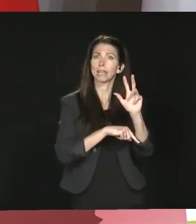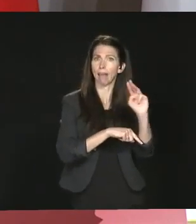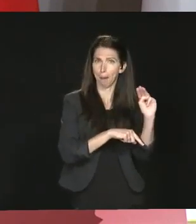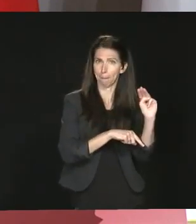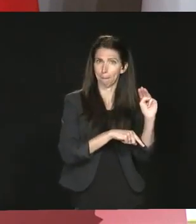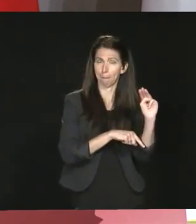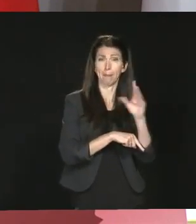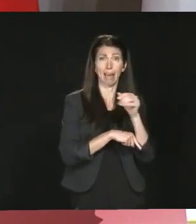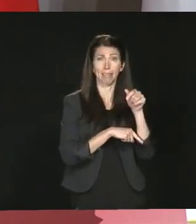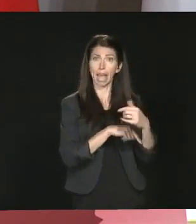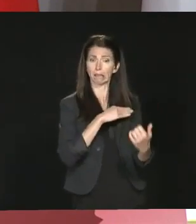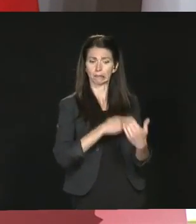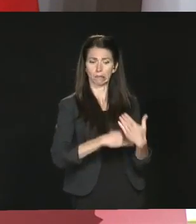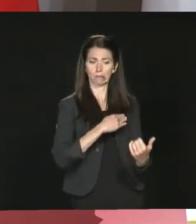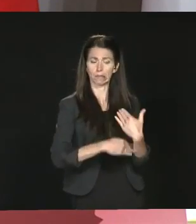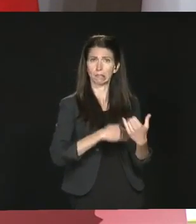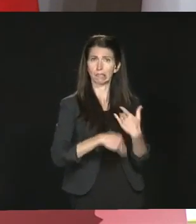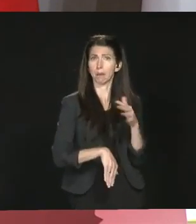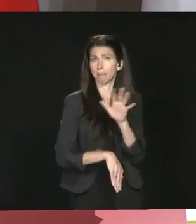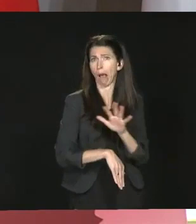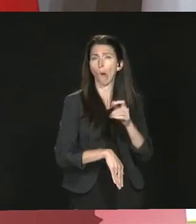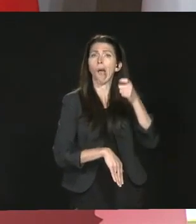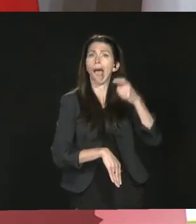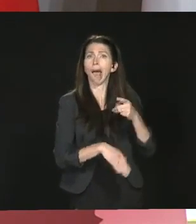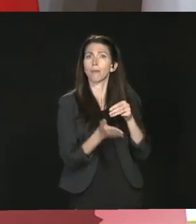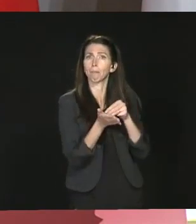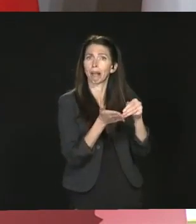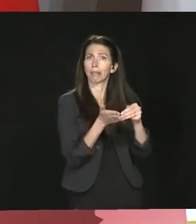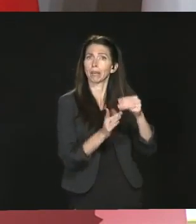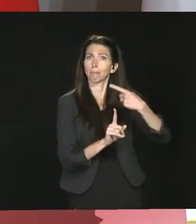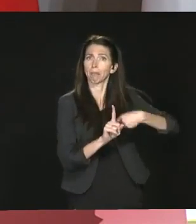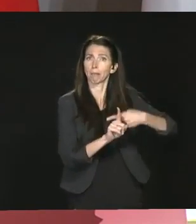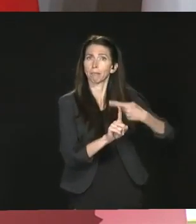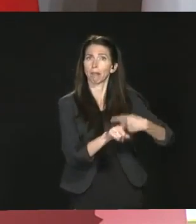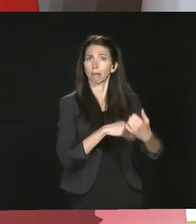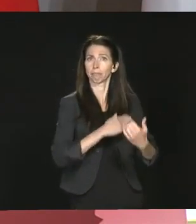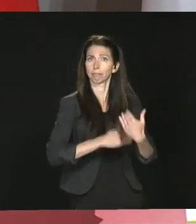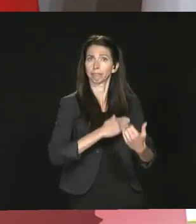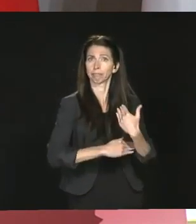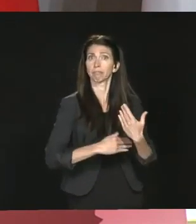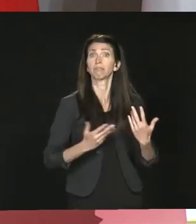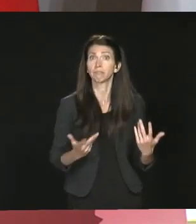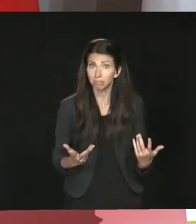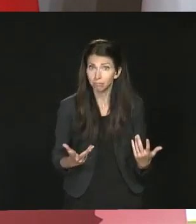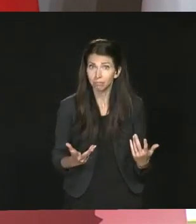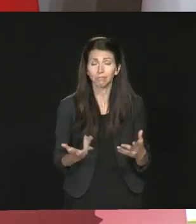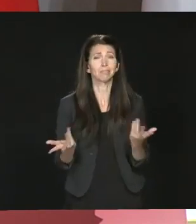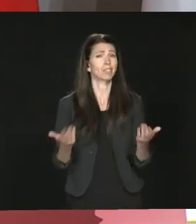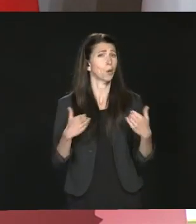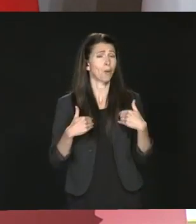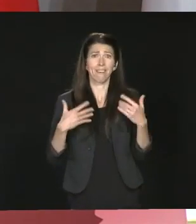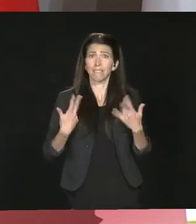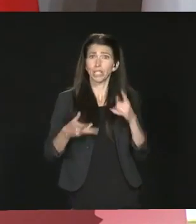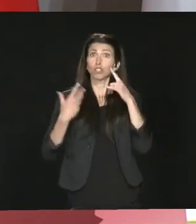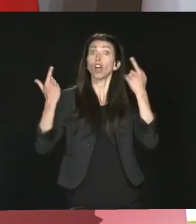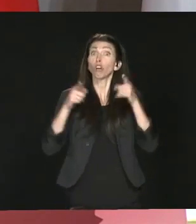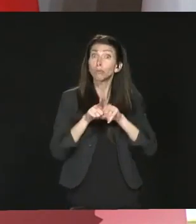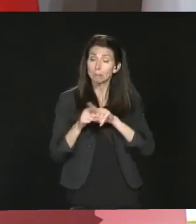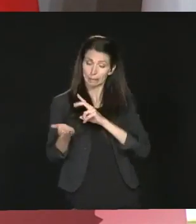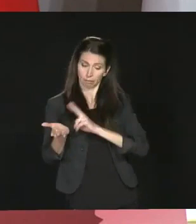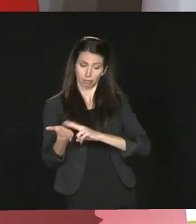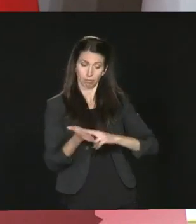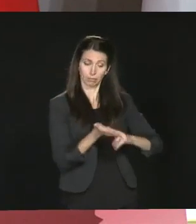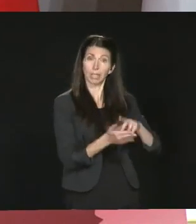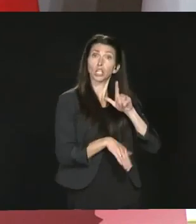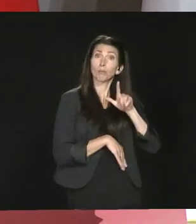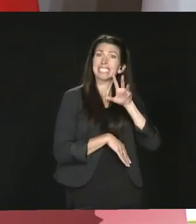month. In terms of mobilizing industry, we have signed 26 domestic contracts, and I want to thank